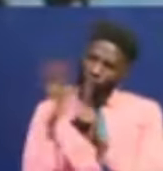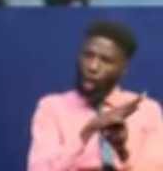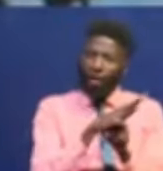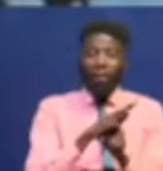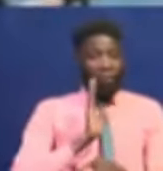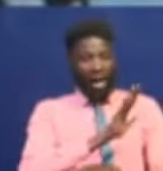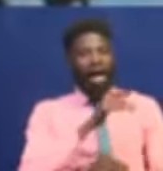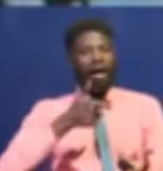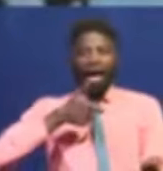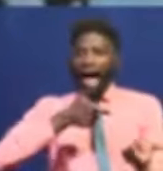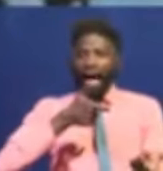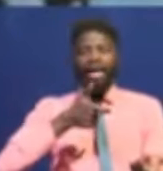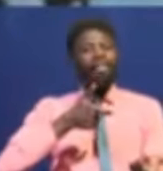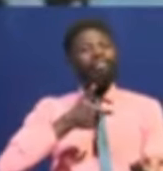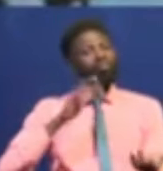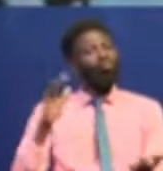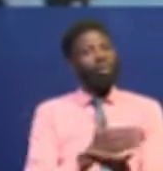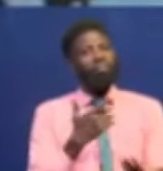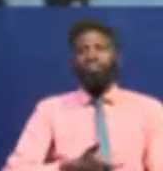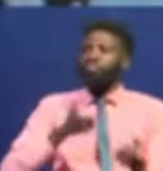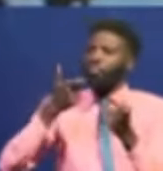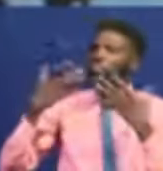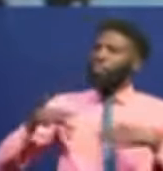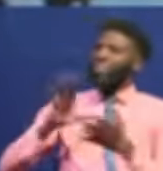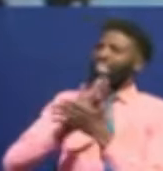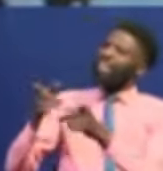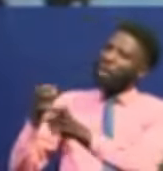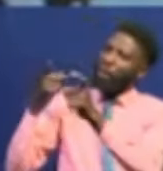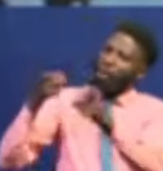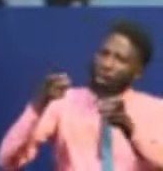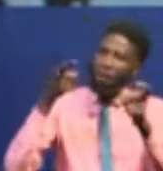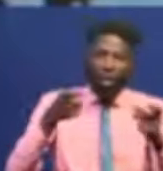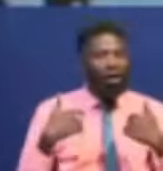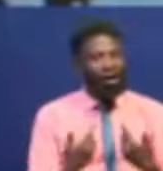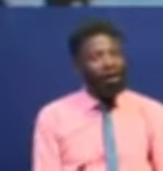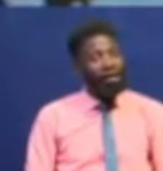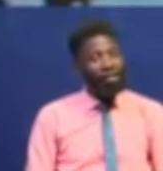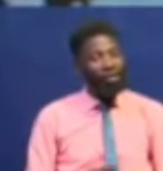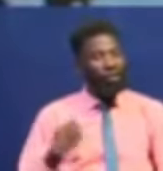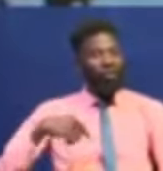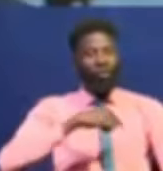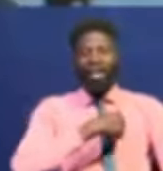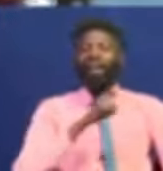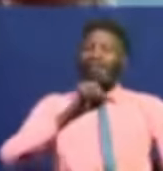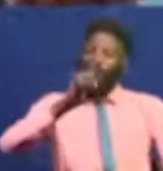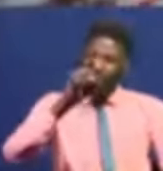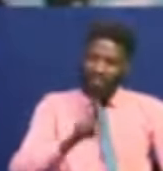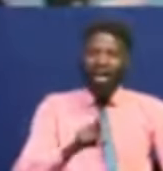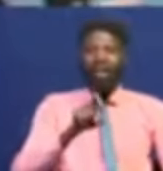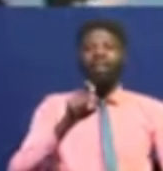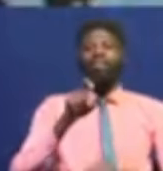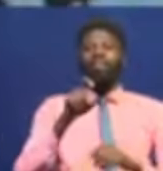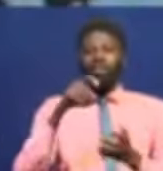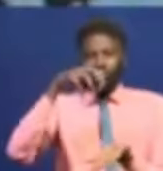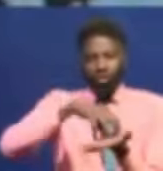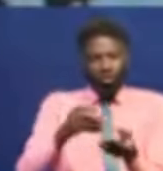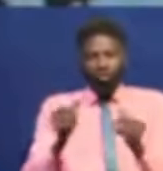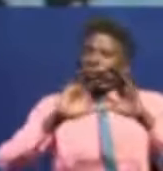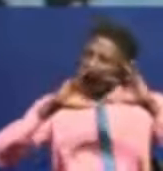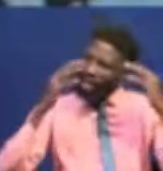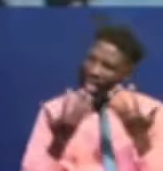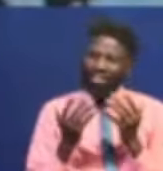from the police, and started shooting innocent people. So we must deal with this situation globally. Mr. President,